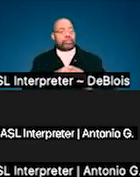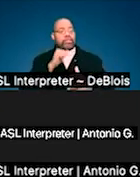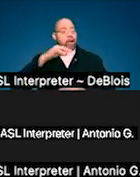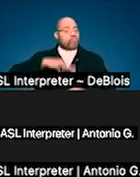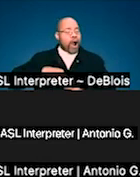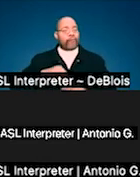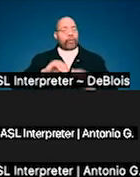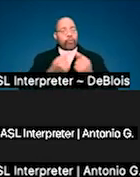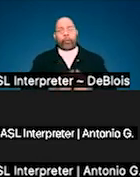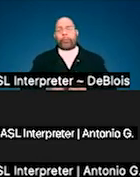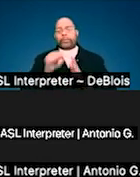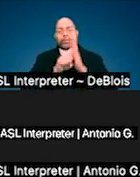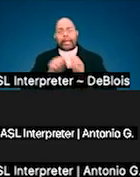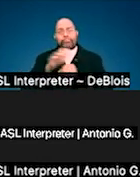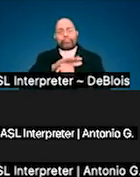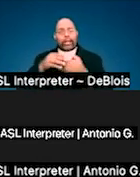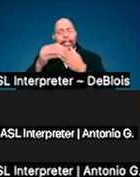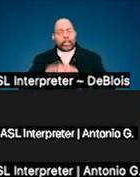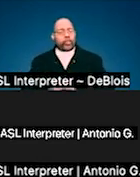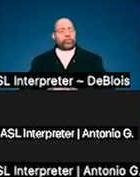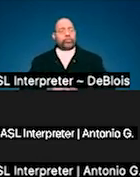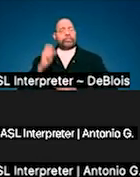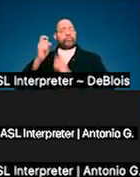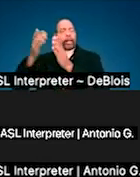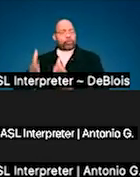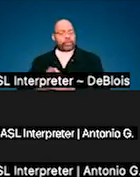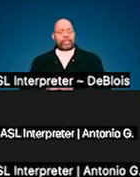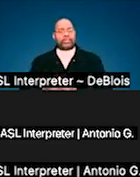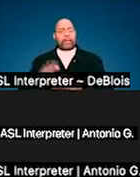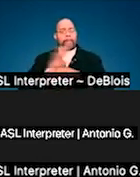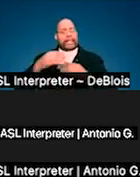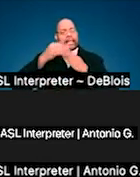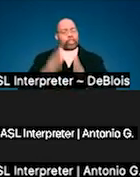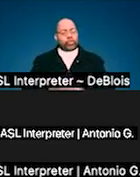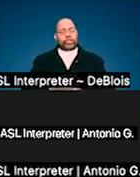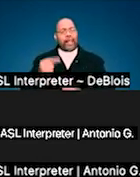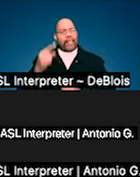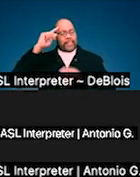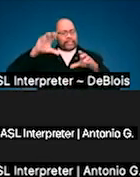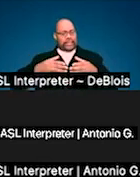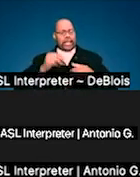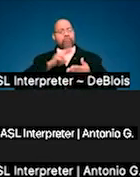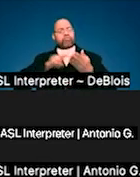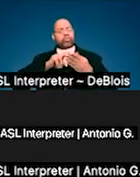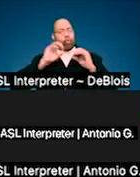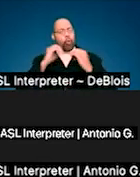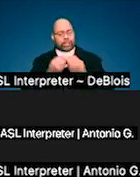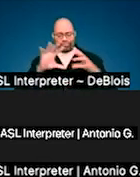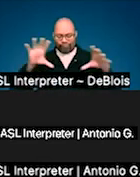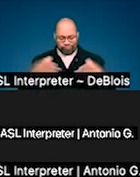nonprofits, state and district leaders, philanthropies, industry leaders, and think tanks and research